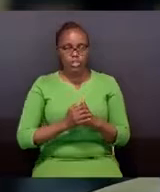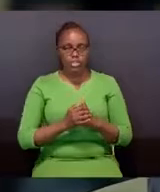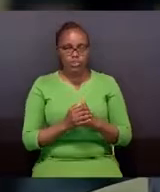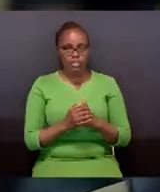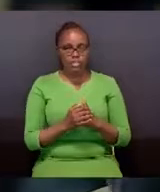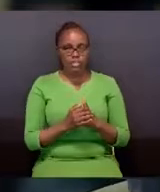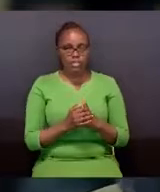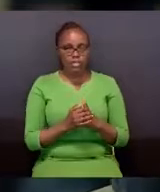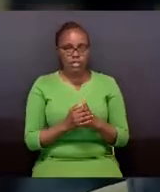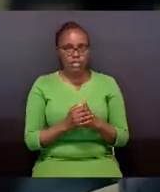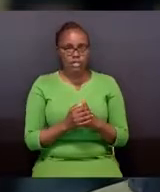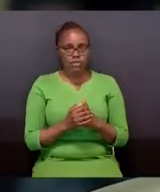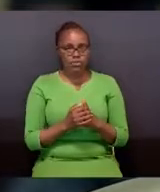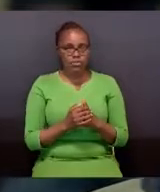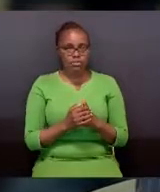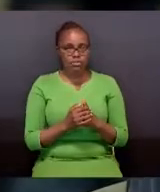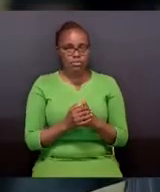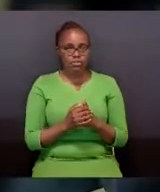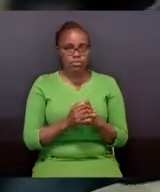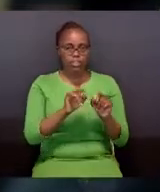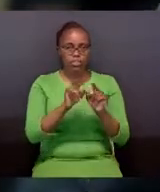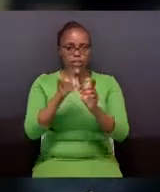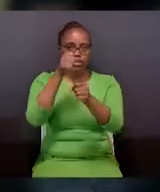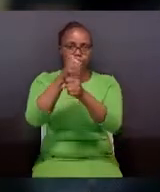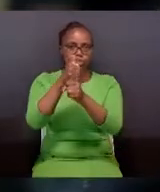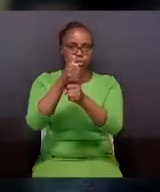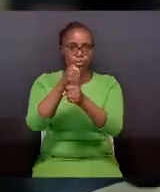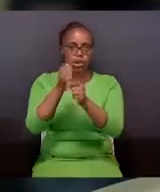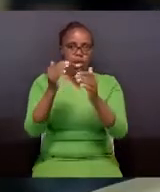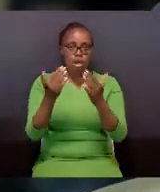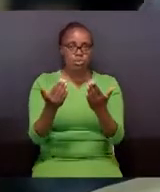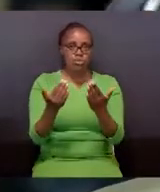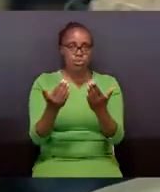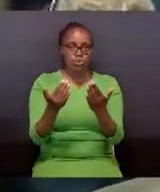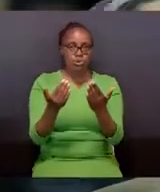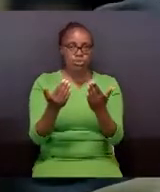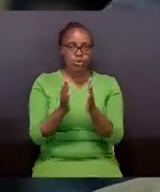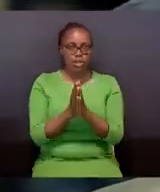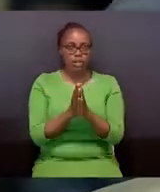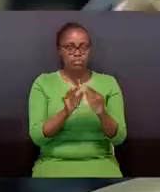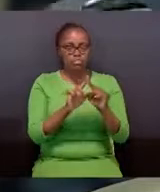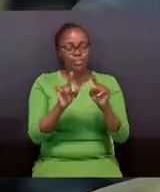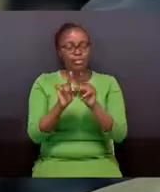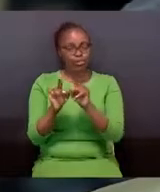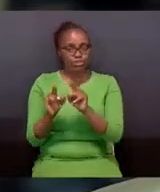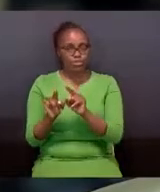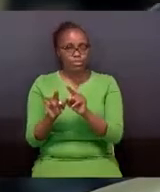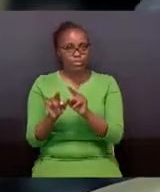you are through a process of making a choice, personal, but also